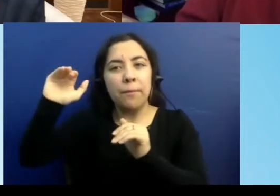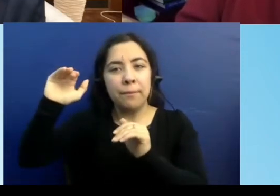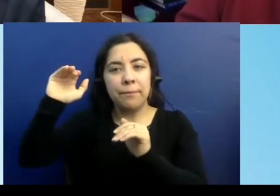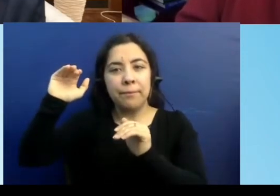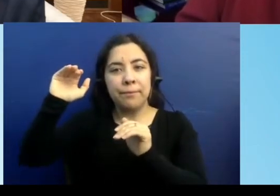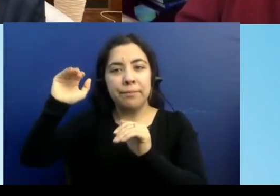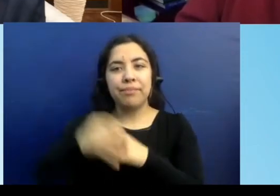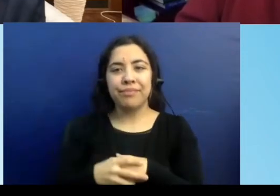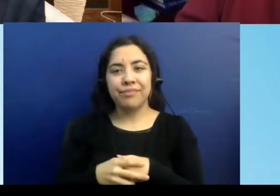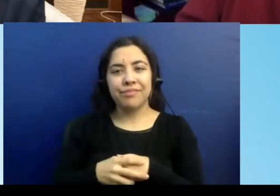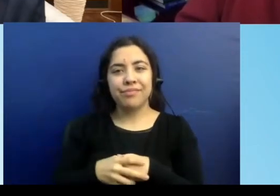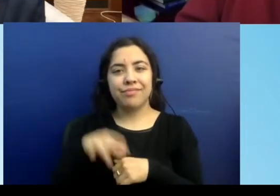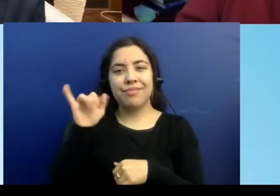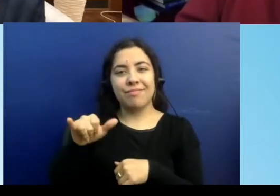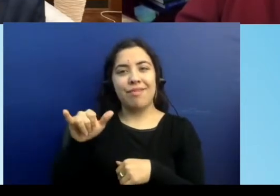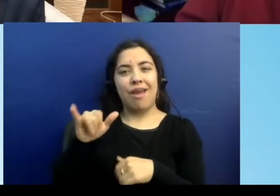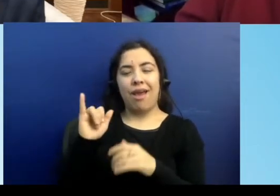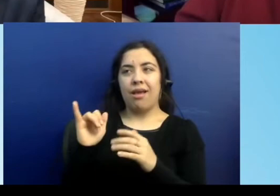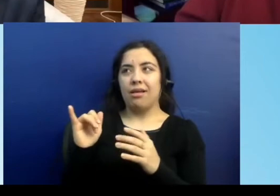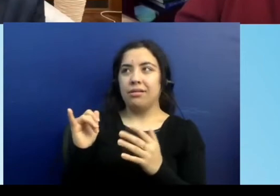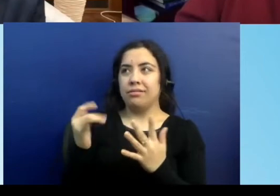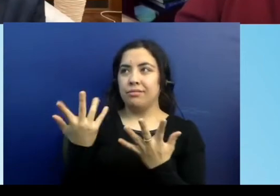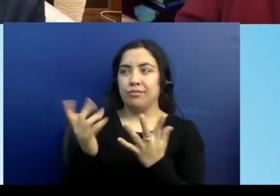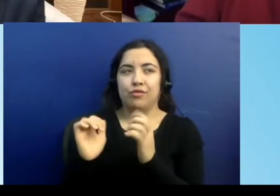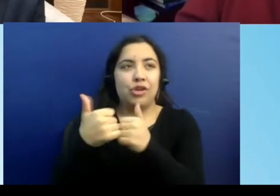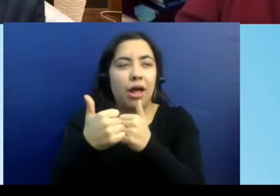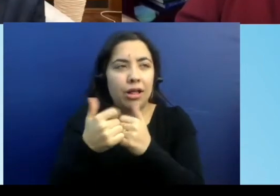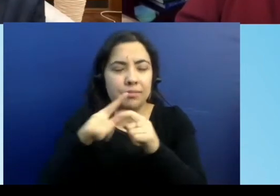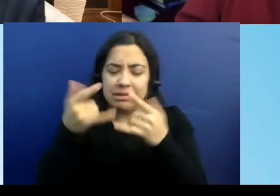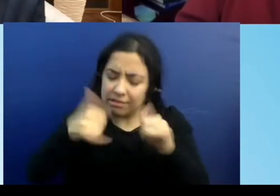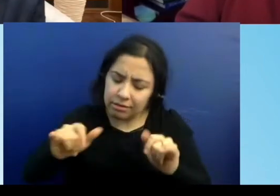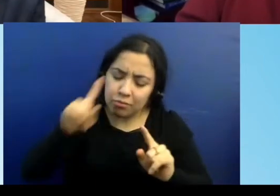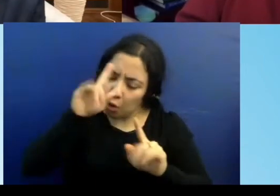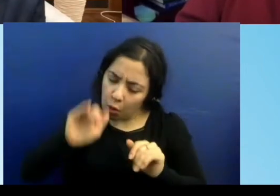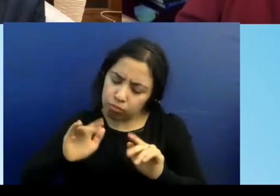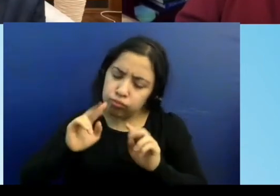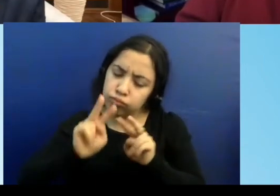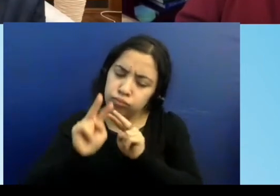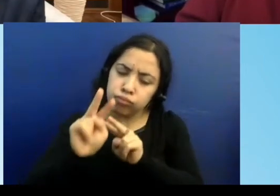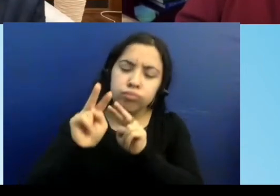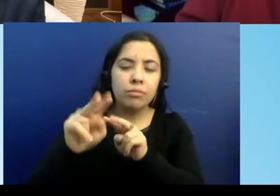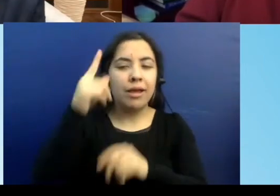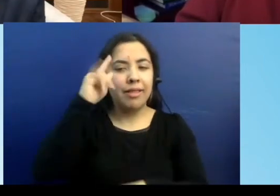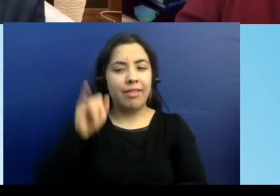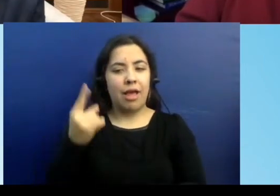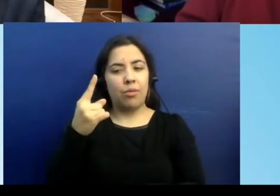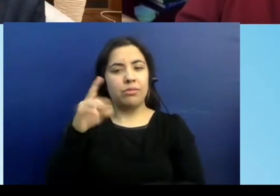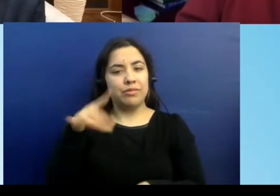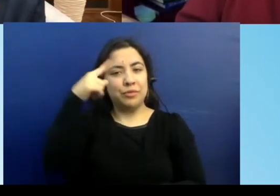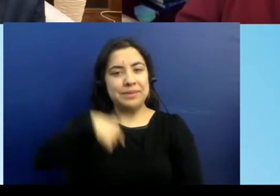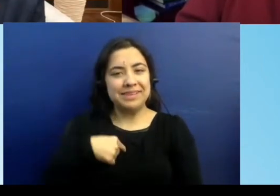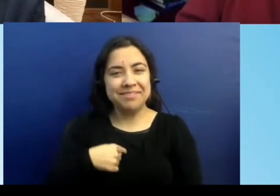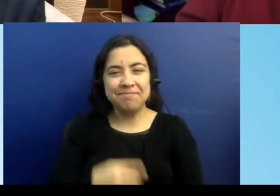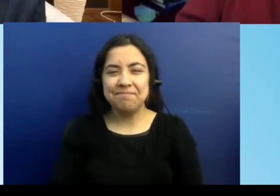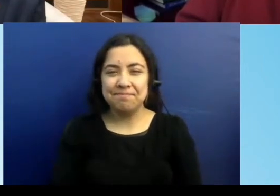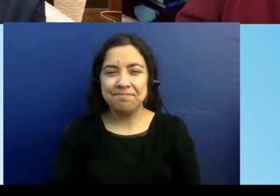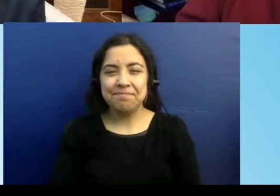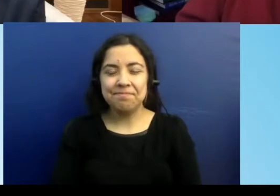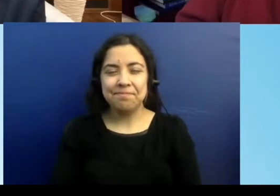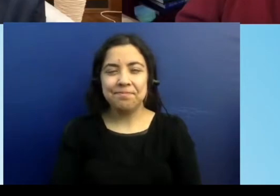the challenge, but the hope, I think that one does it for me. Well, great